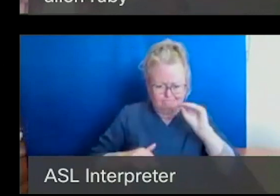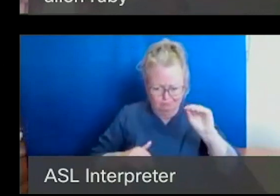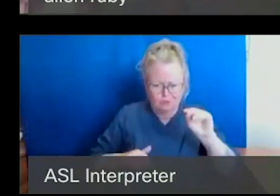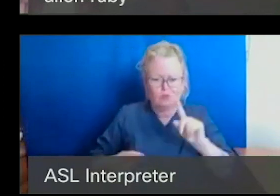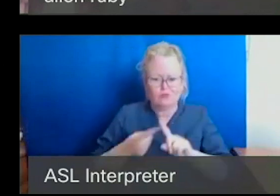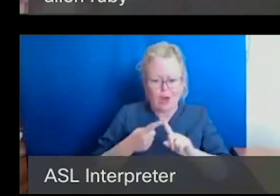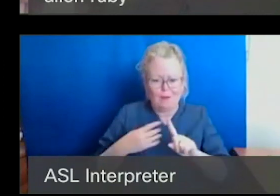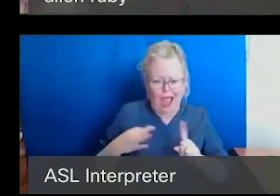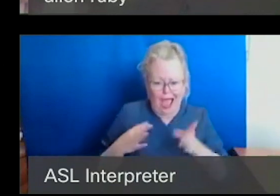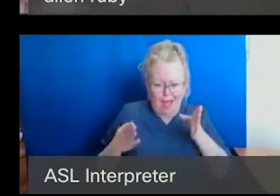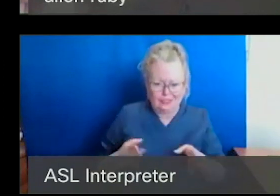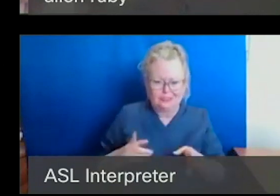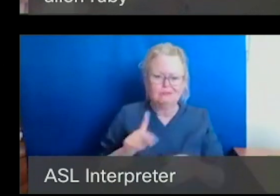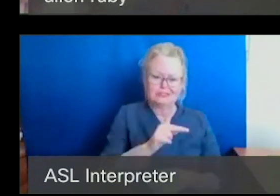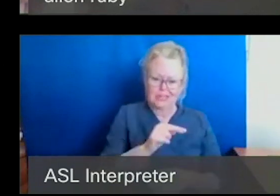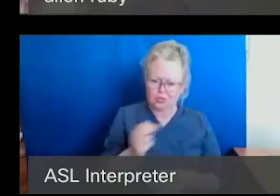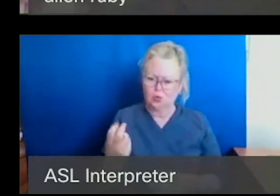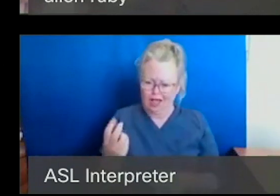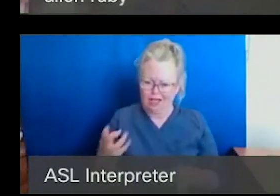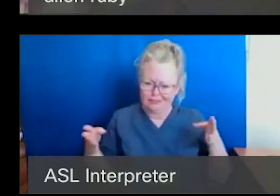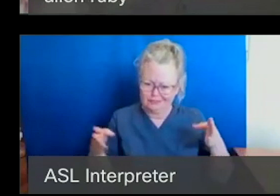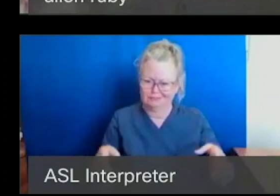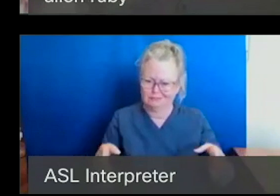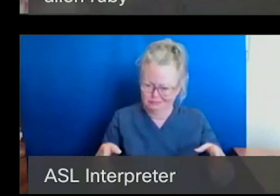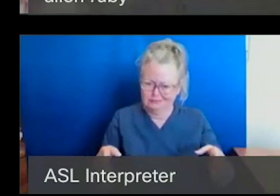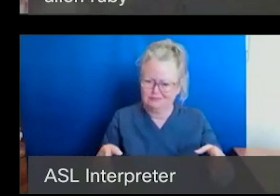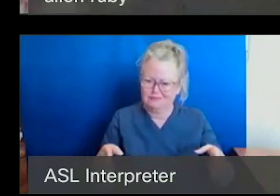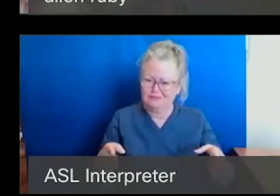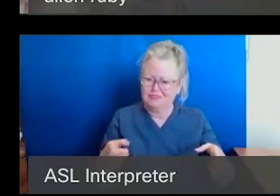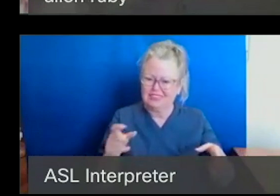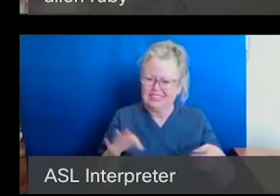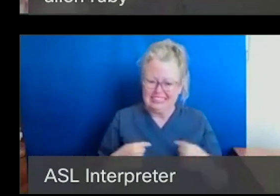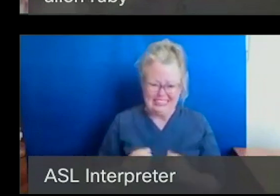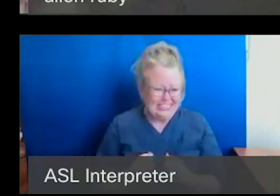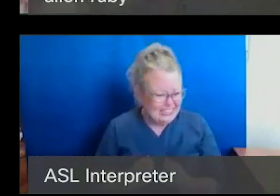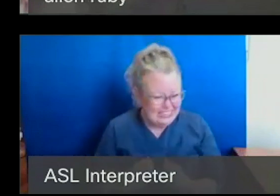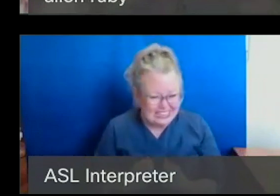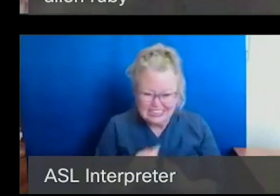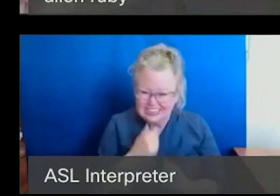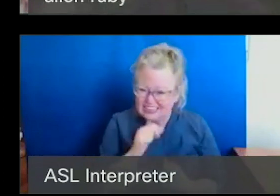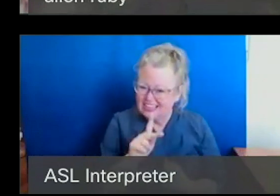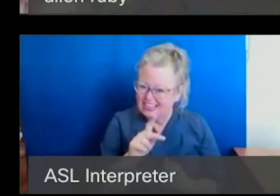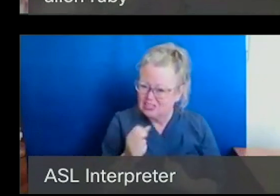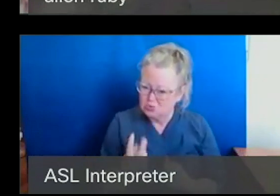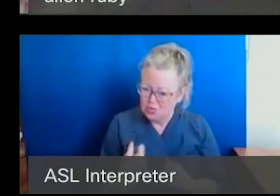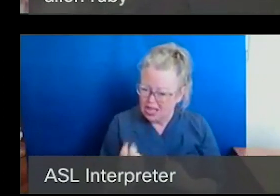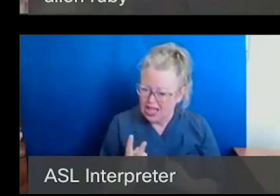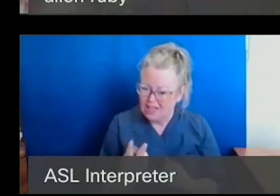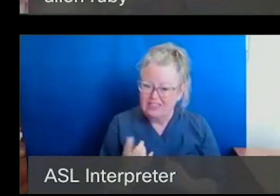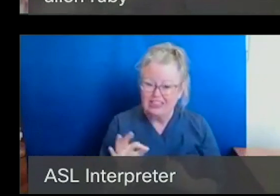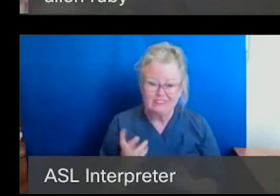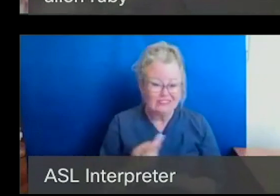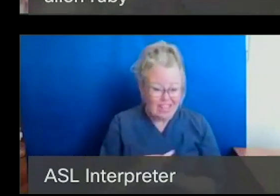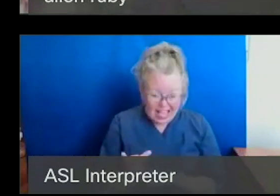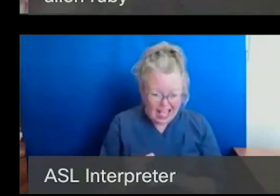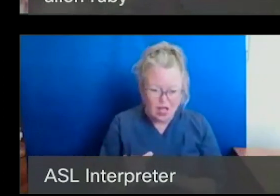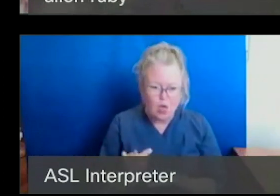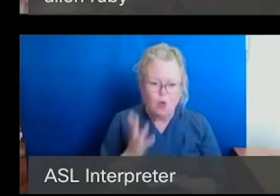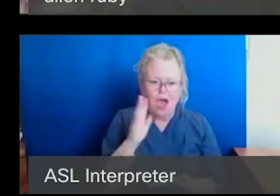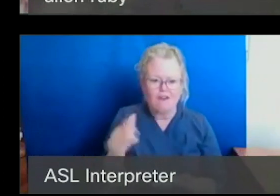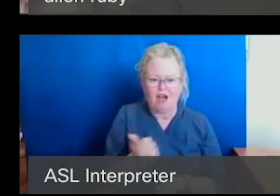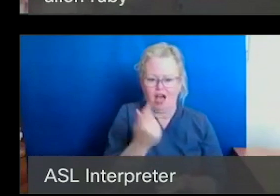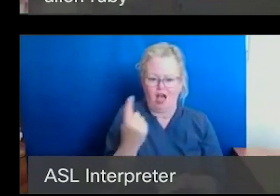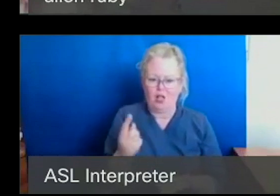must be the primary K-12 authority. And if that doesn't work well for you, I'll just send you back, think about the other